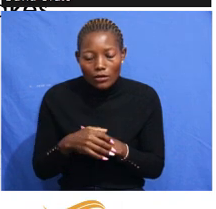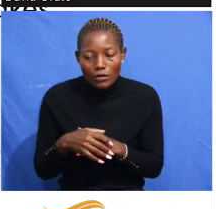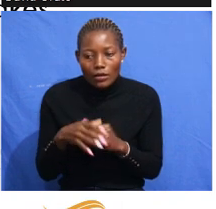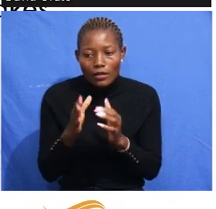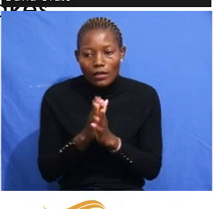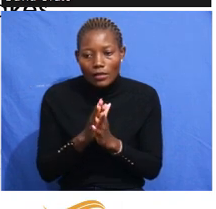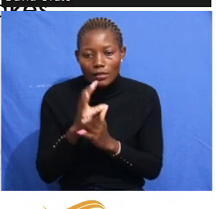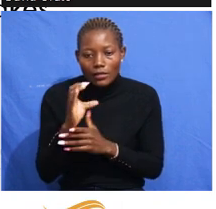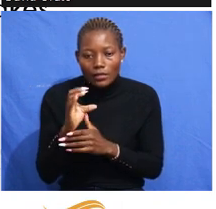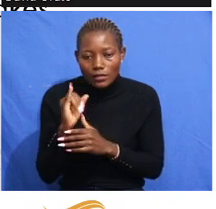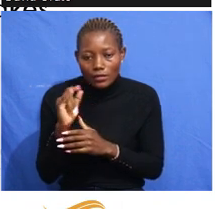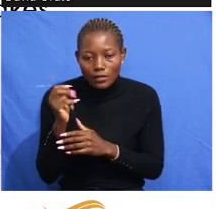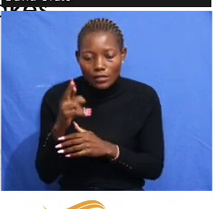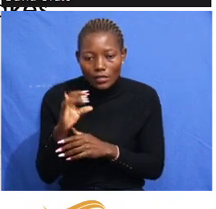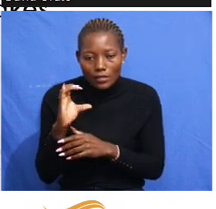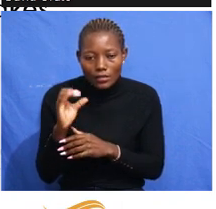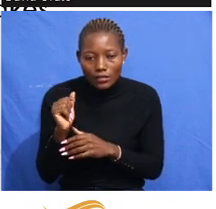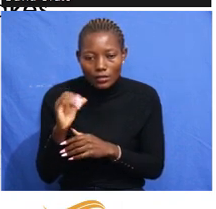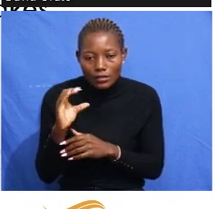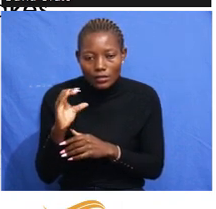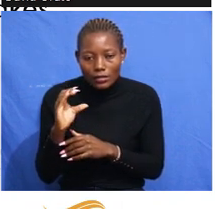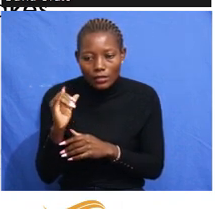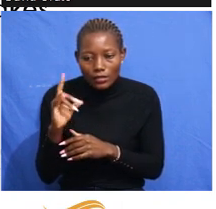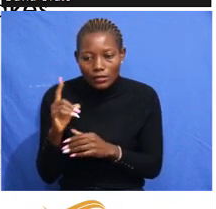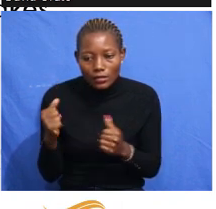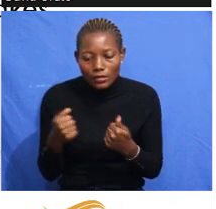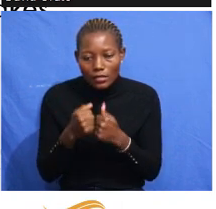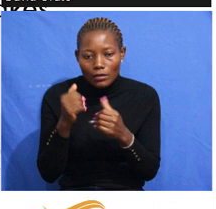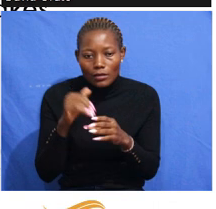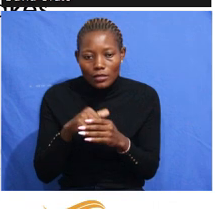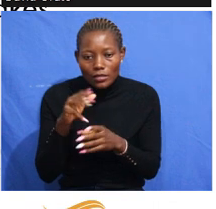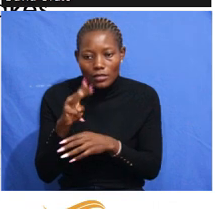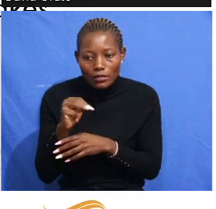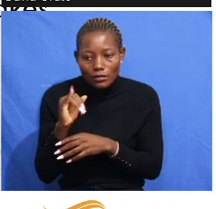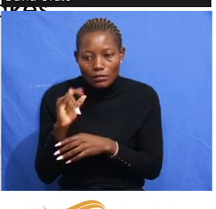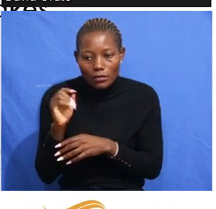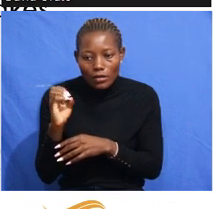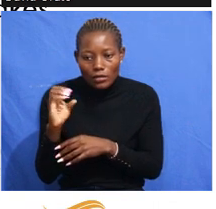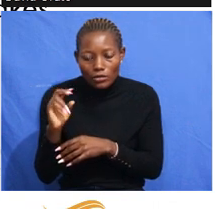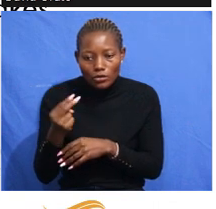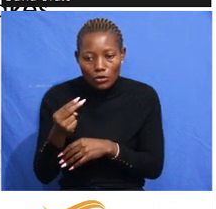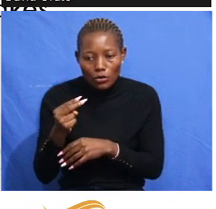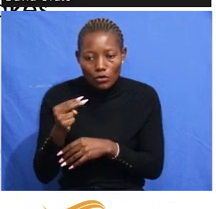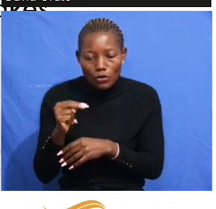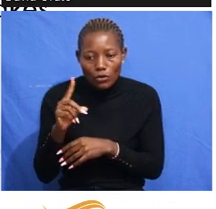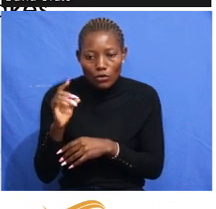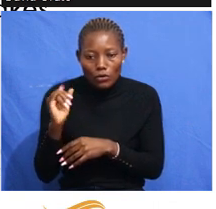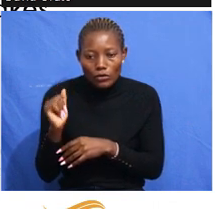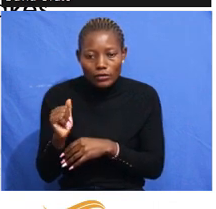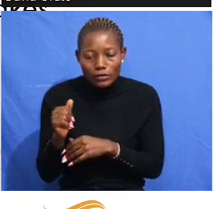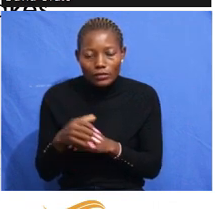citric acid cycle or Krebs cycle takes place in the mitochondria. Mitochondria is the